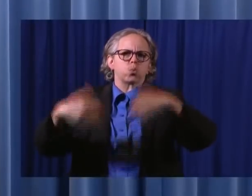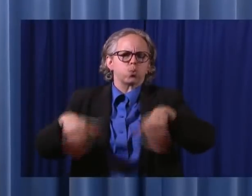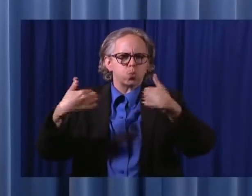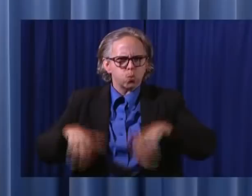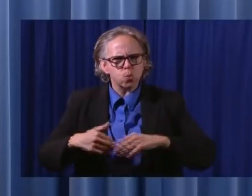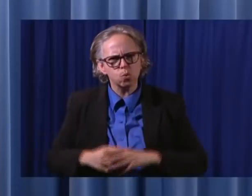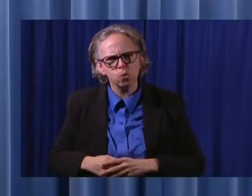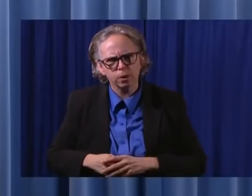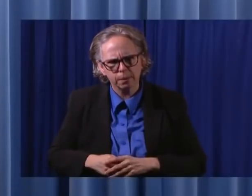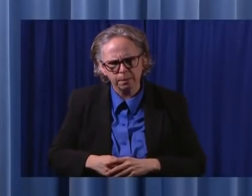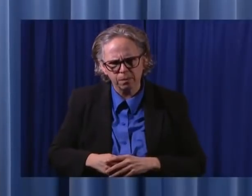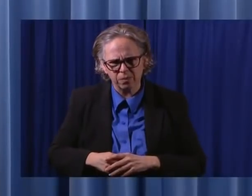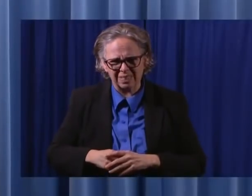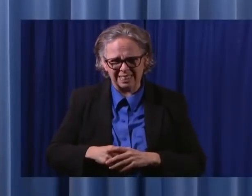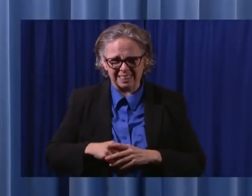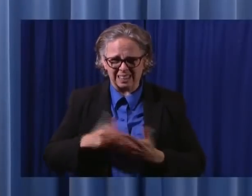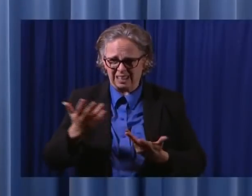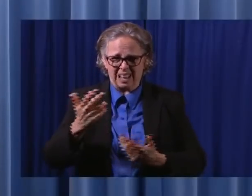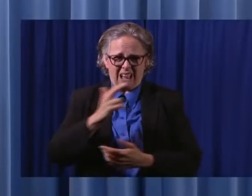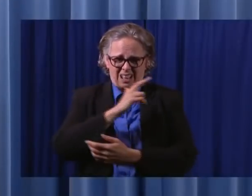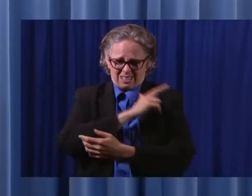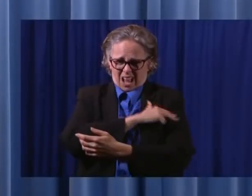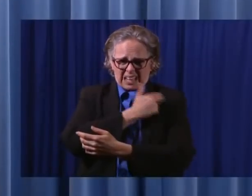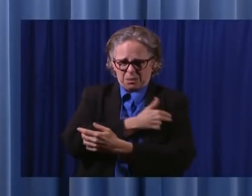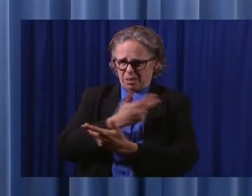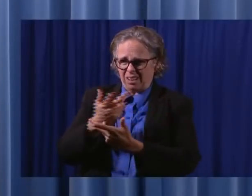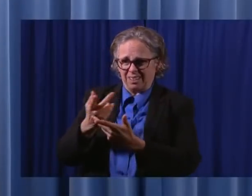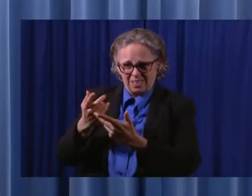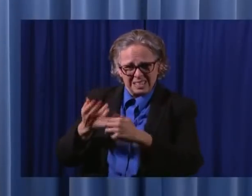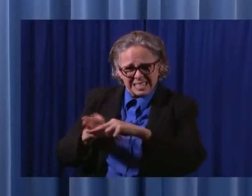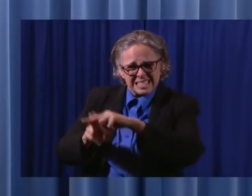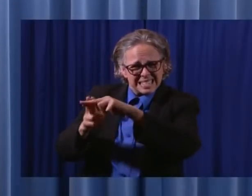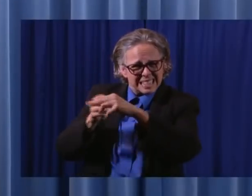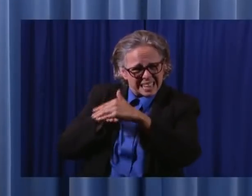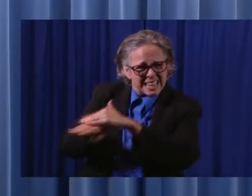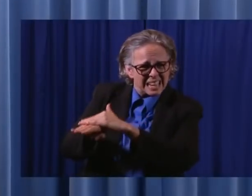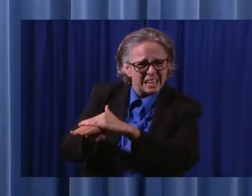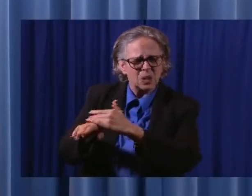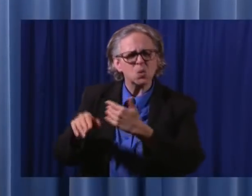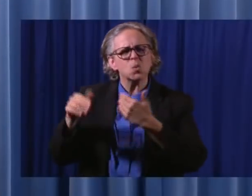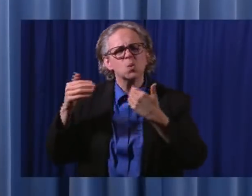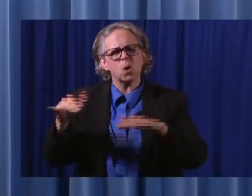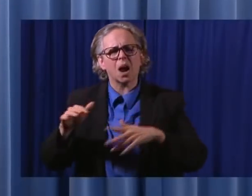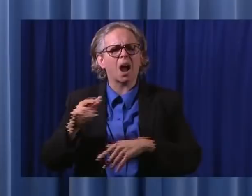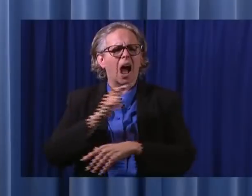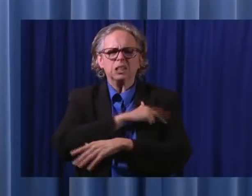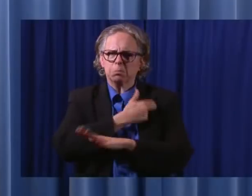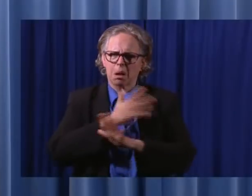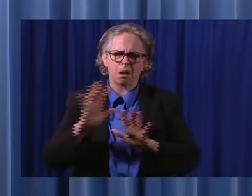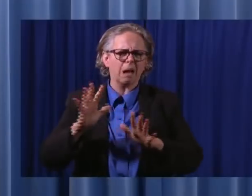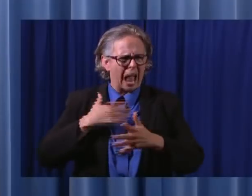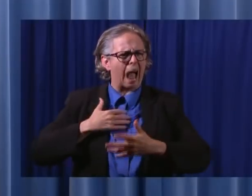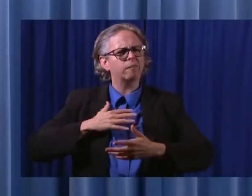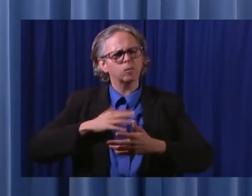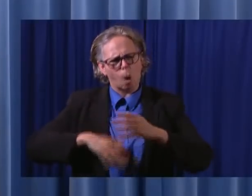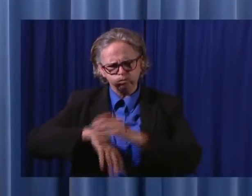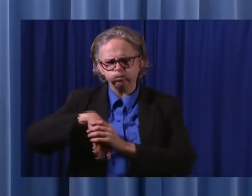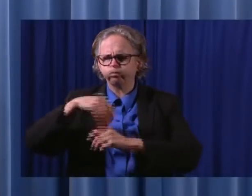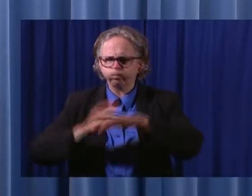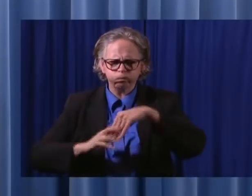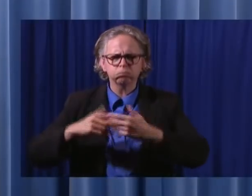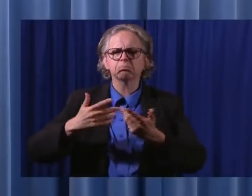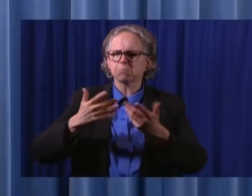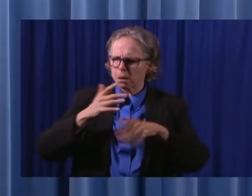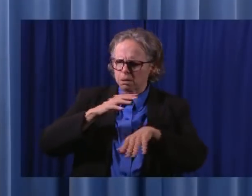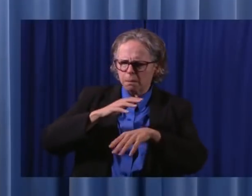there's still adequate overall capacity available across Ohio. No region has reached a concern